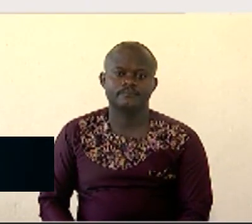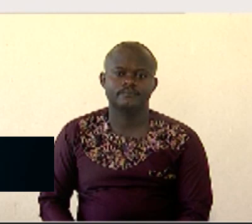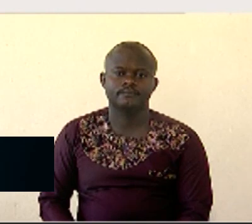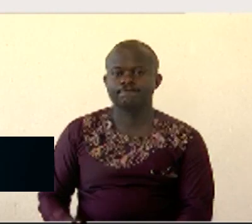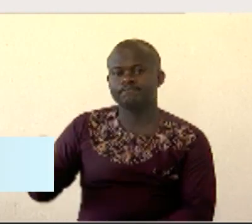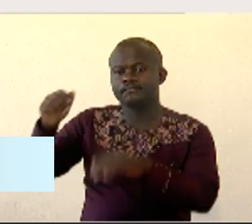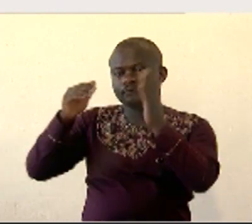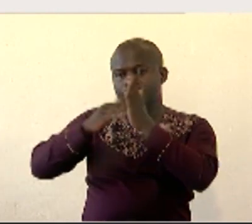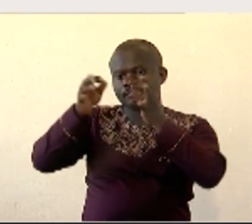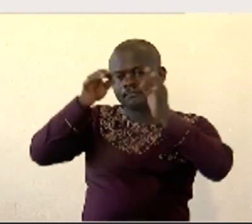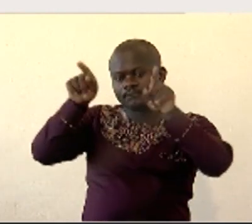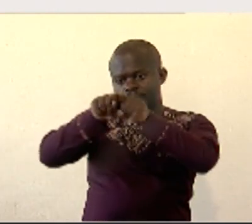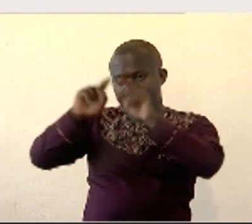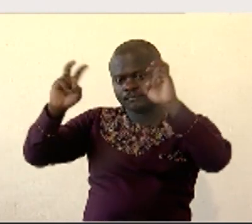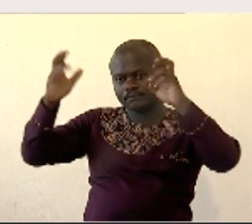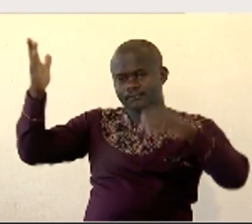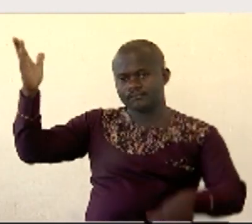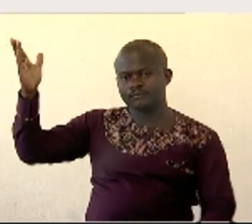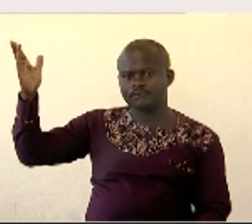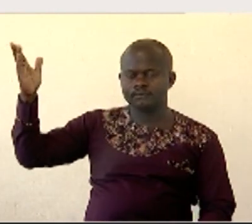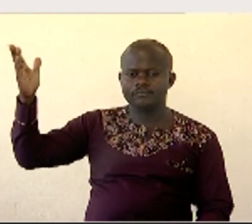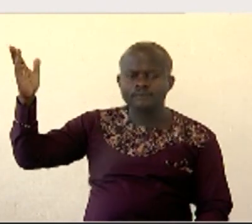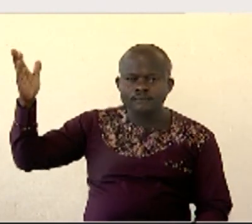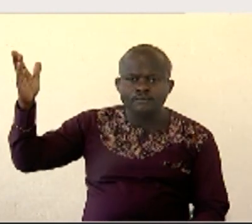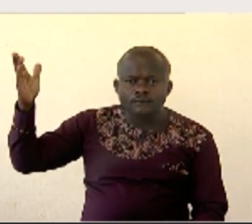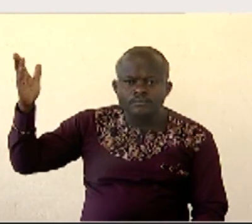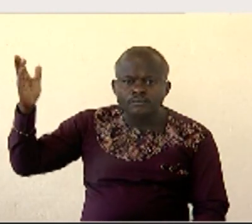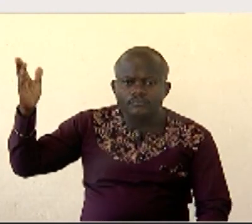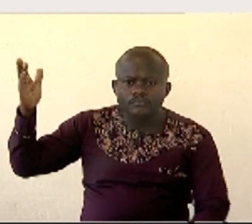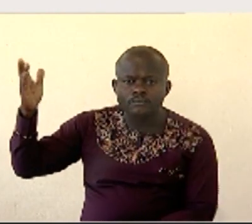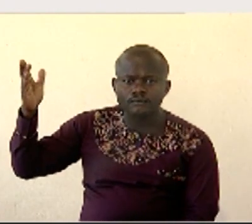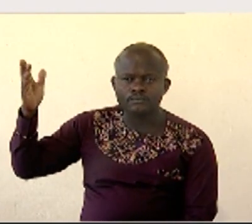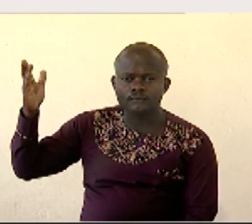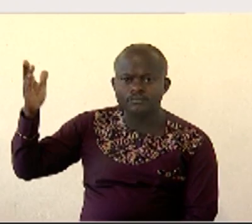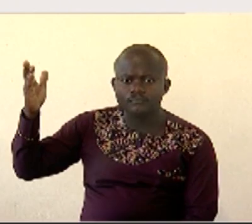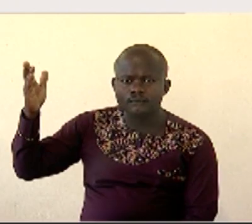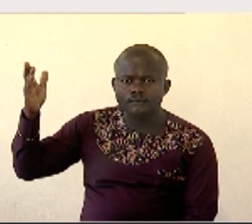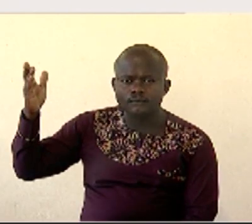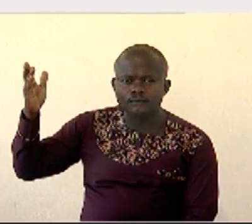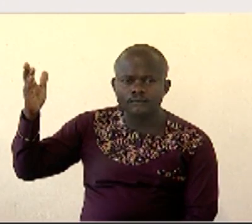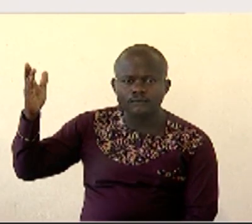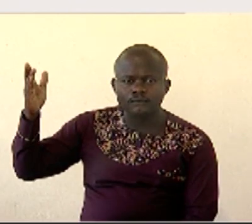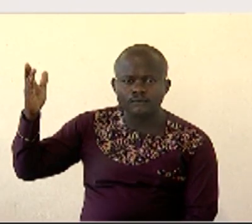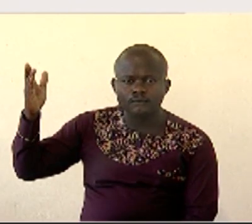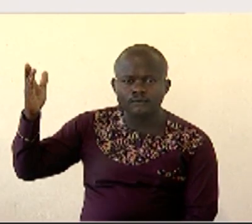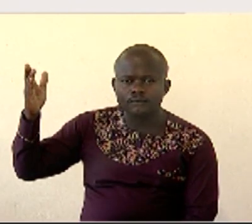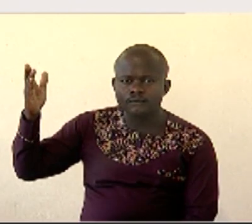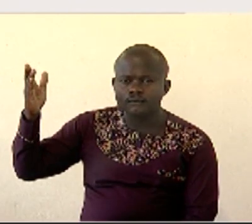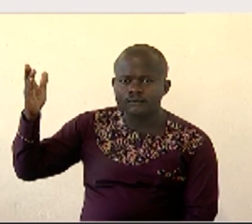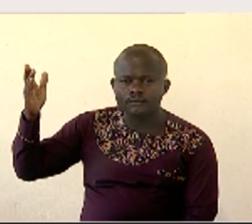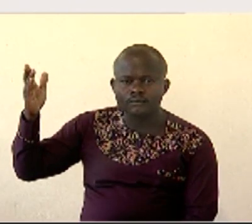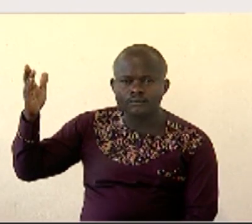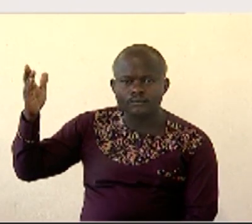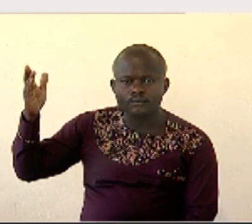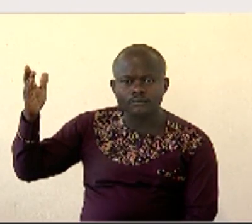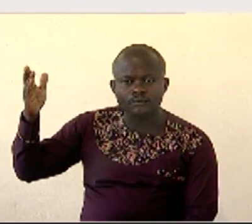They reach a point where the plant cannot photosynthesize any faster, even with further increase of light